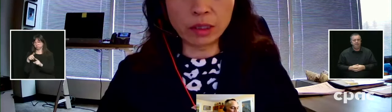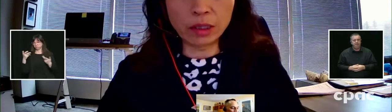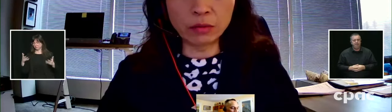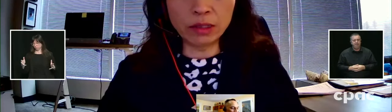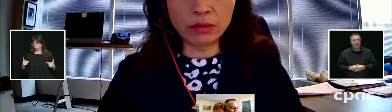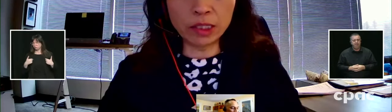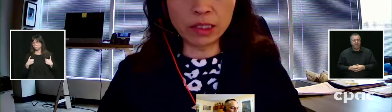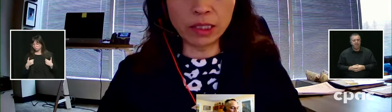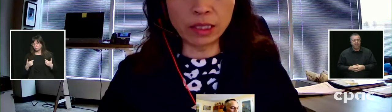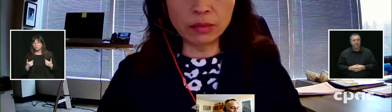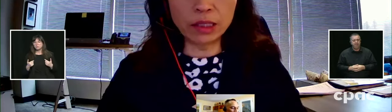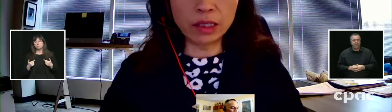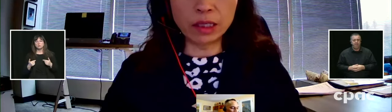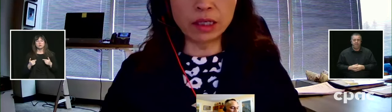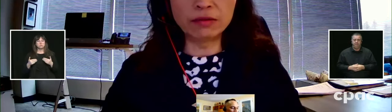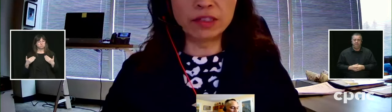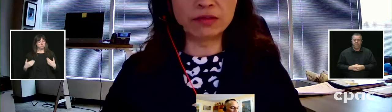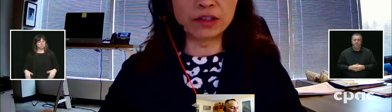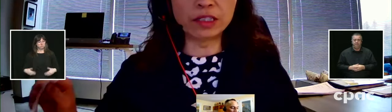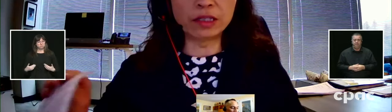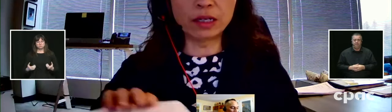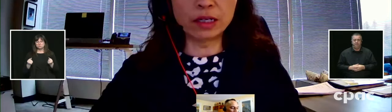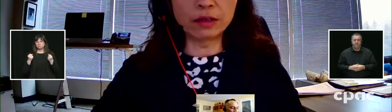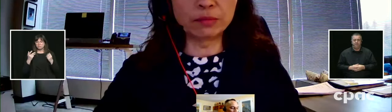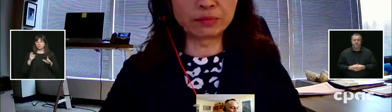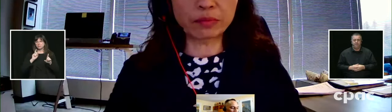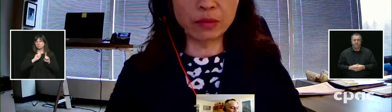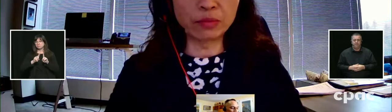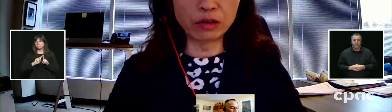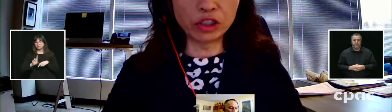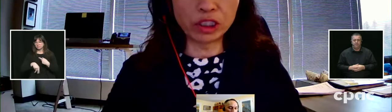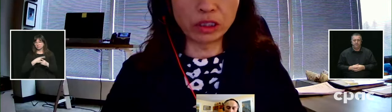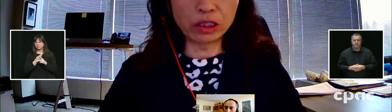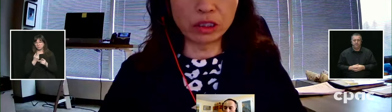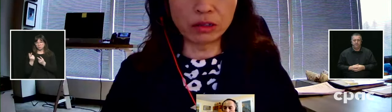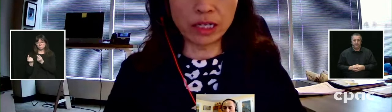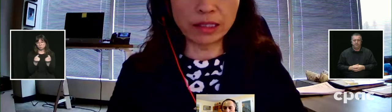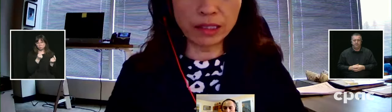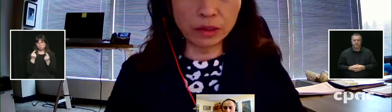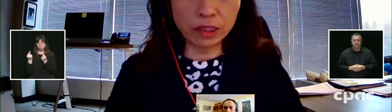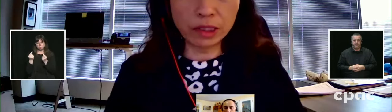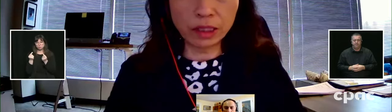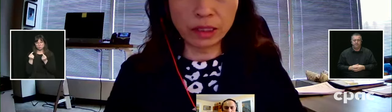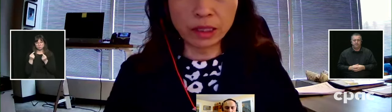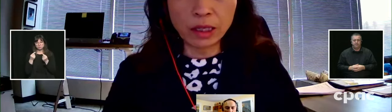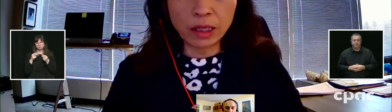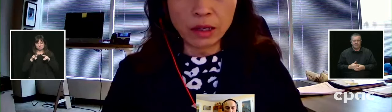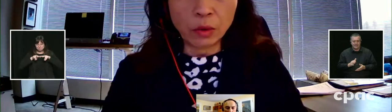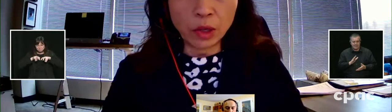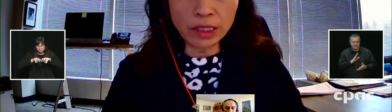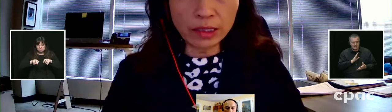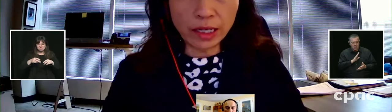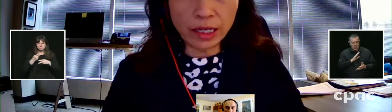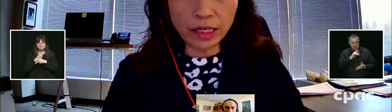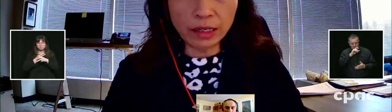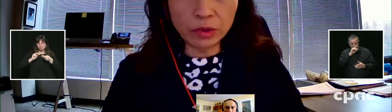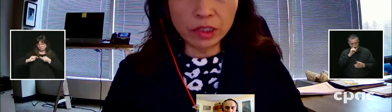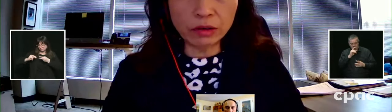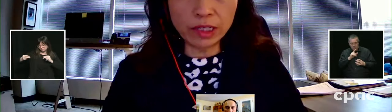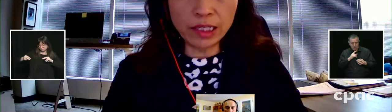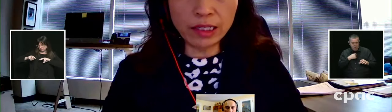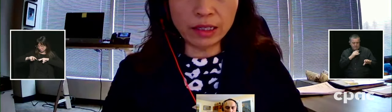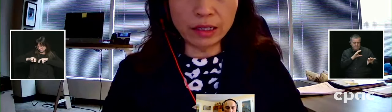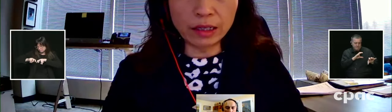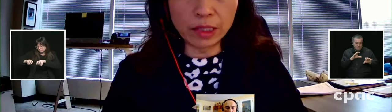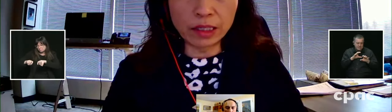you know, we did a number of different approaches to look at sequencing. One is that there was